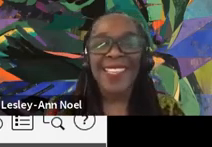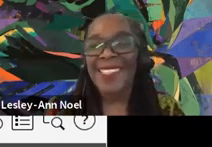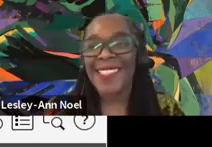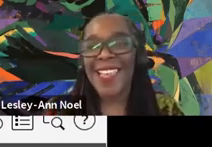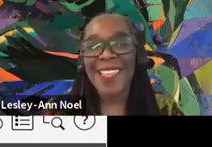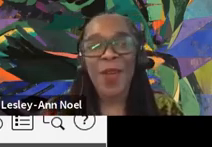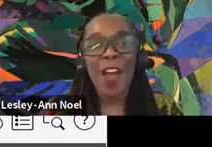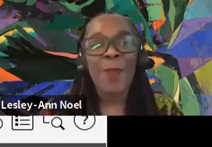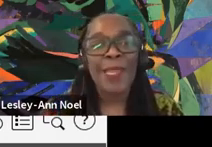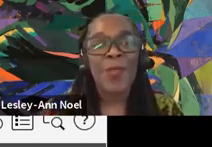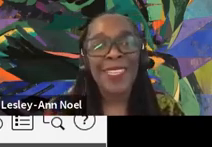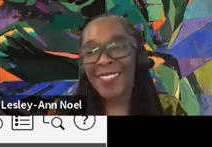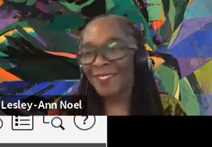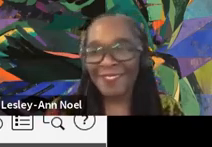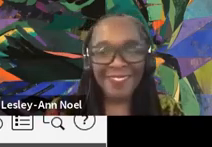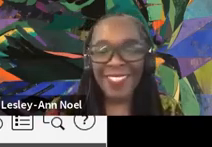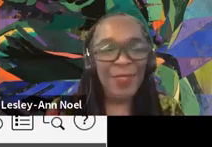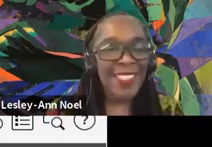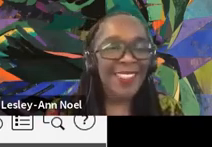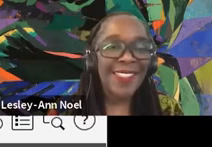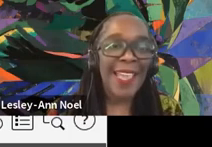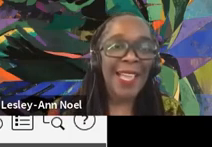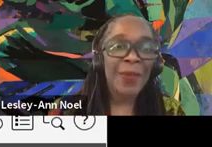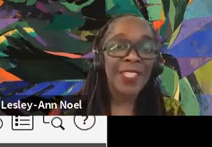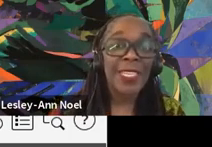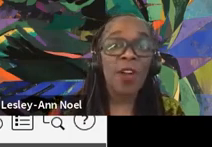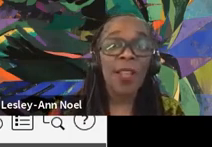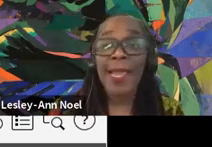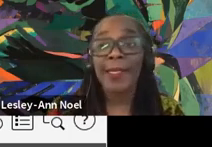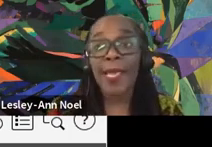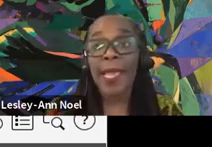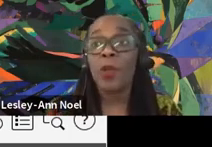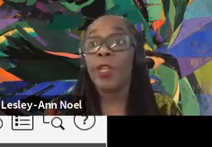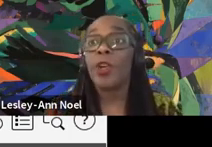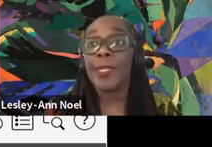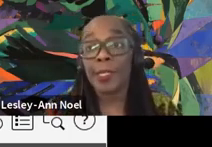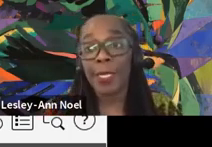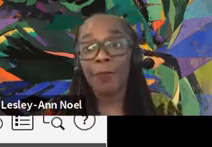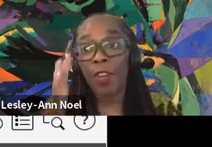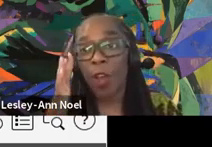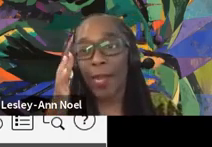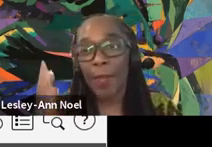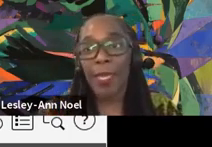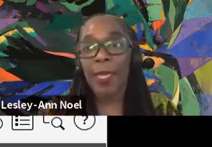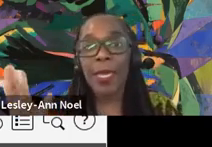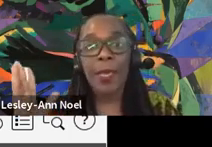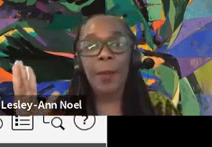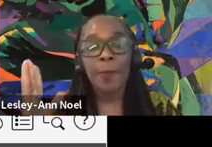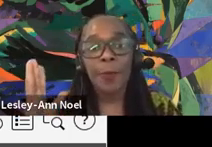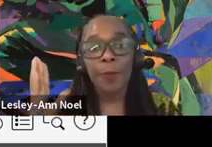question is, you know, how might we, using this design language, decolonize design or your discipline if you're not